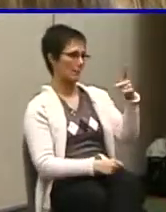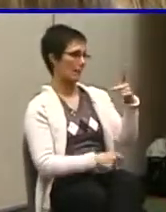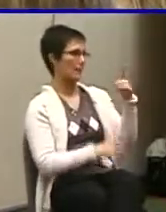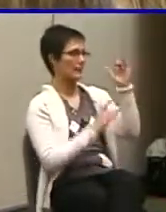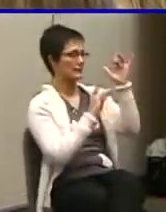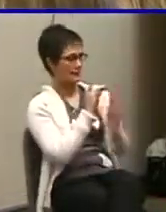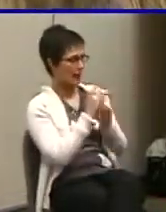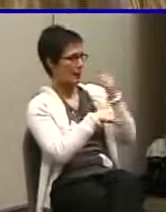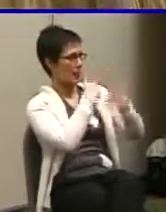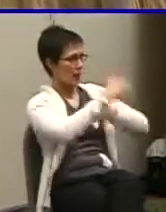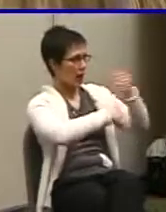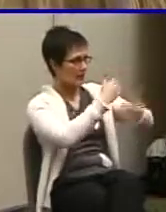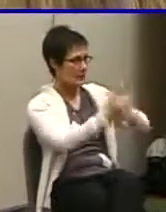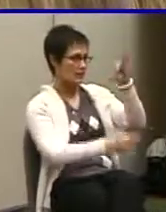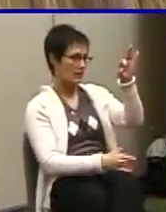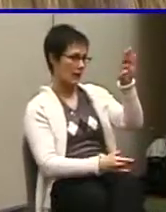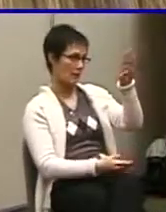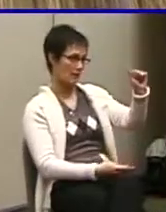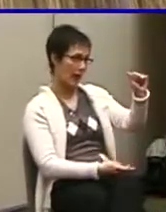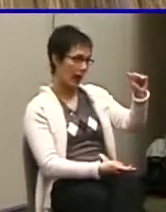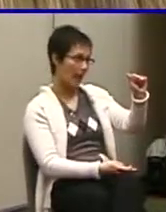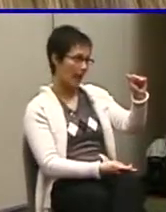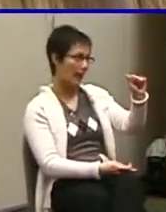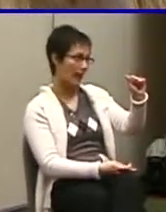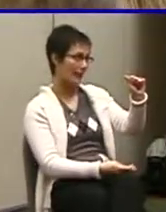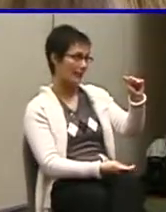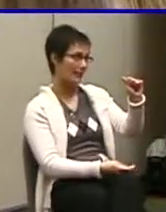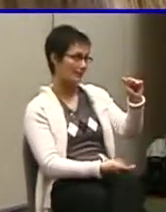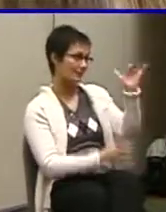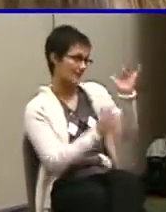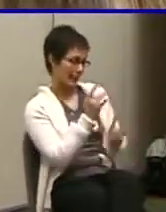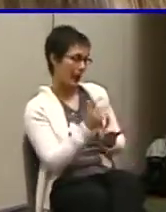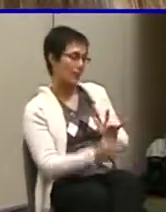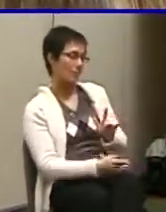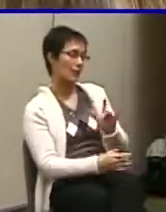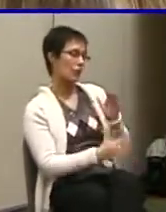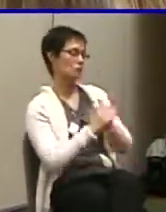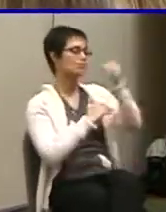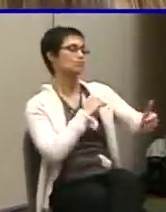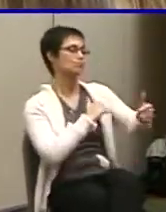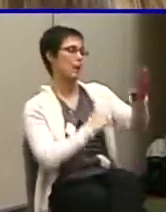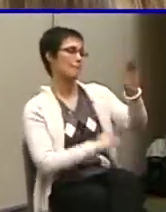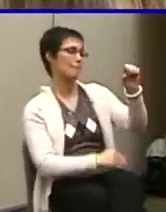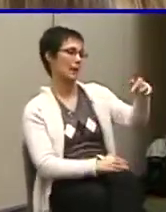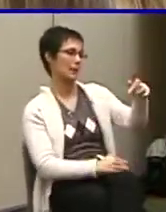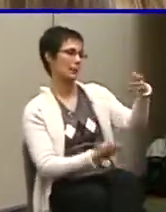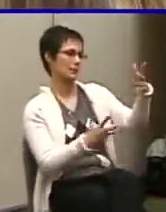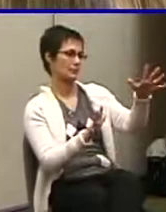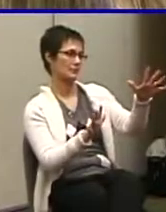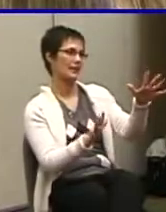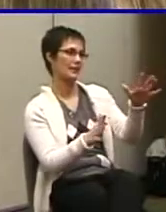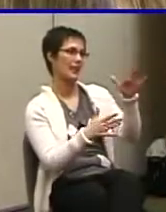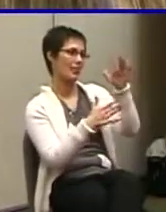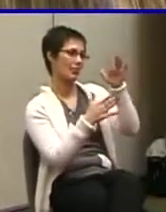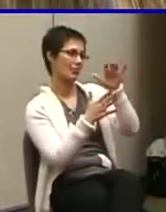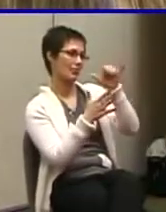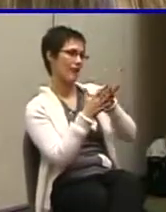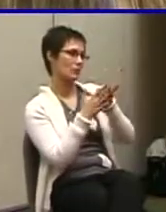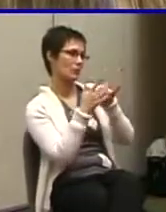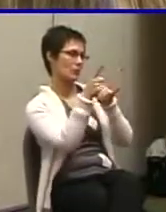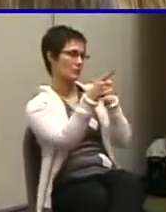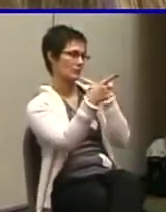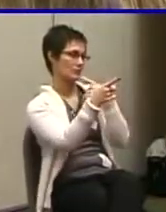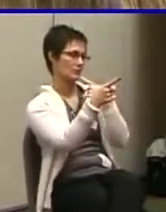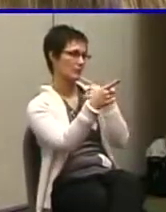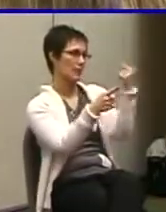process of well, that is a little different, isn't it? They don't get that. That's what she's expecting. Okay. And